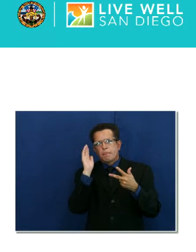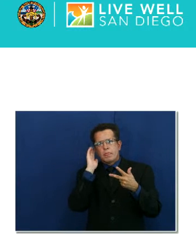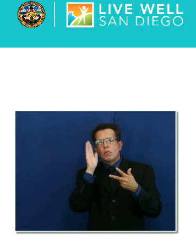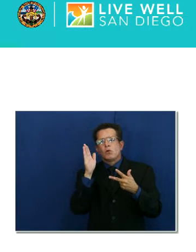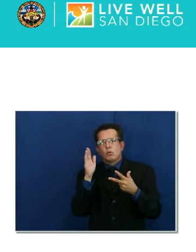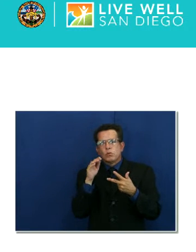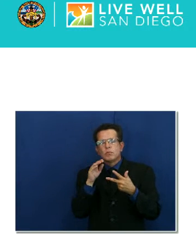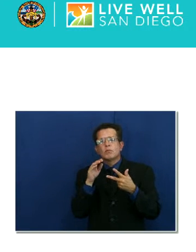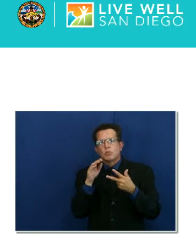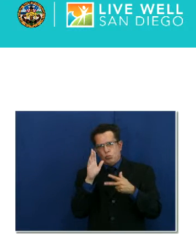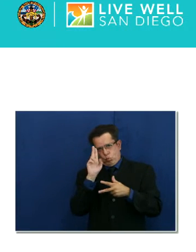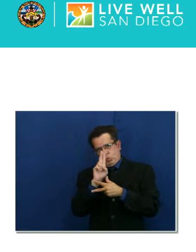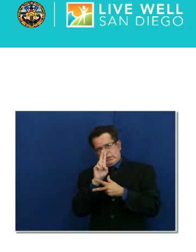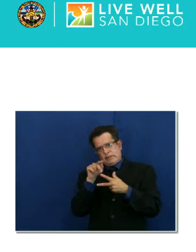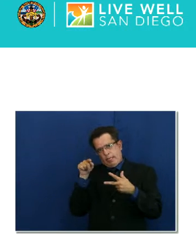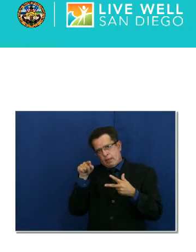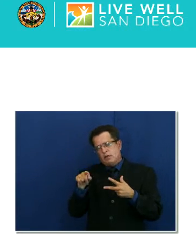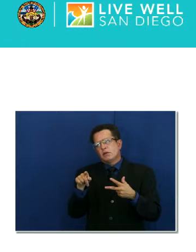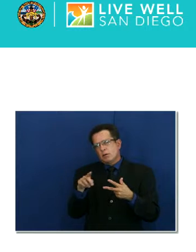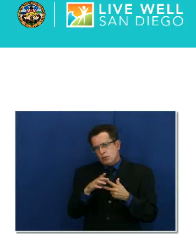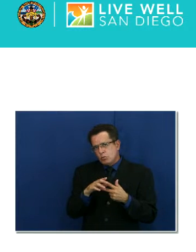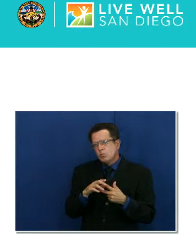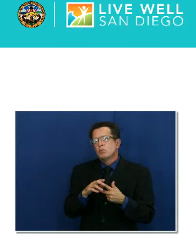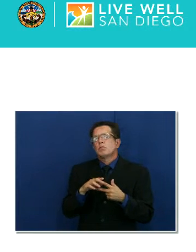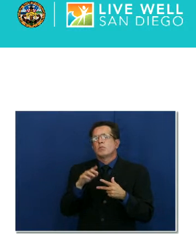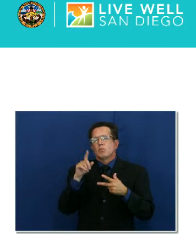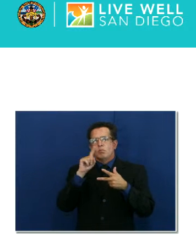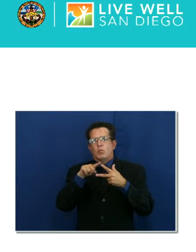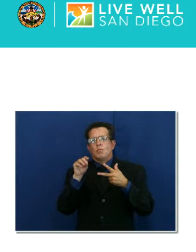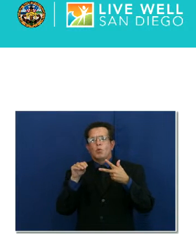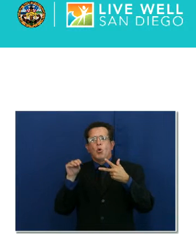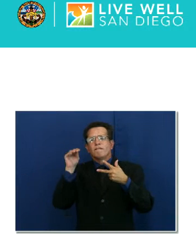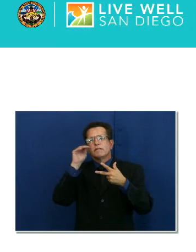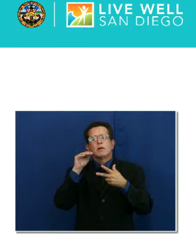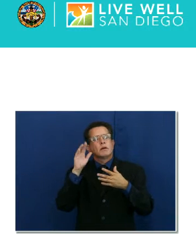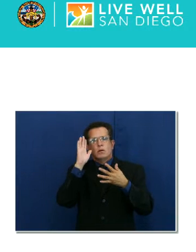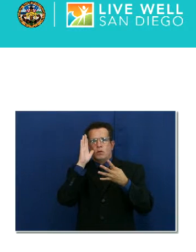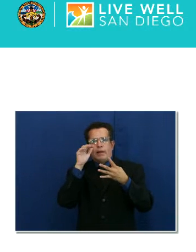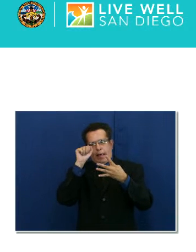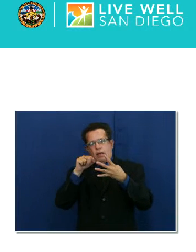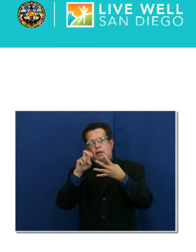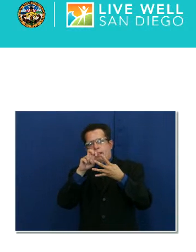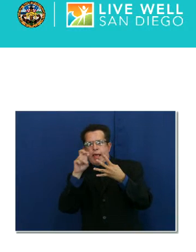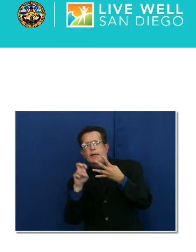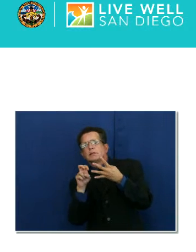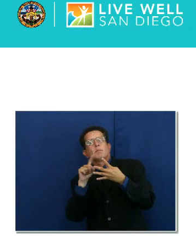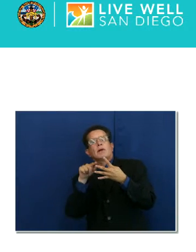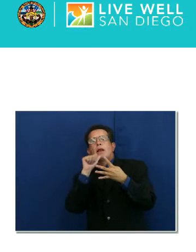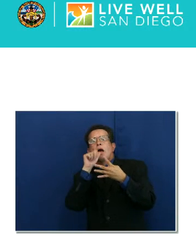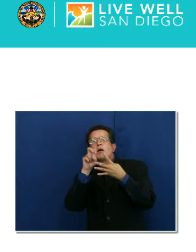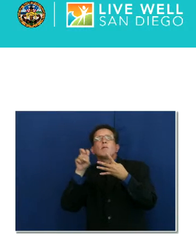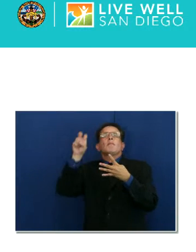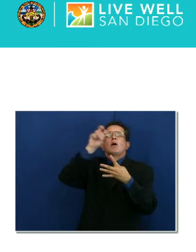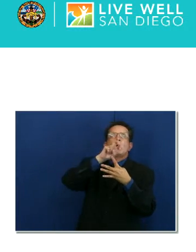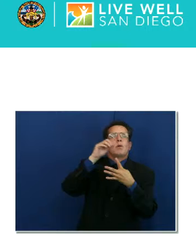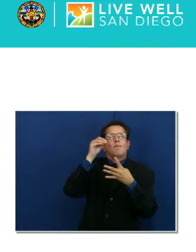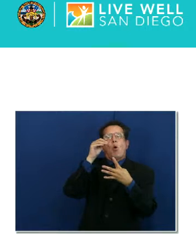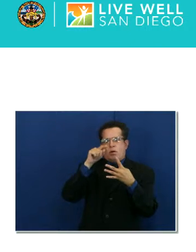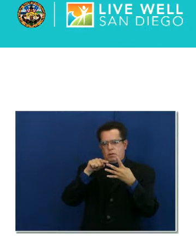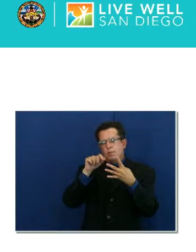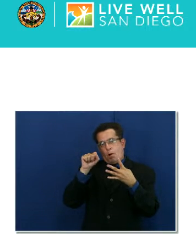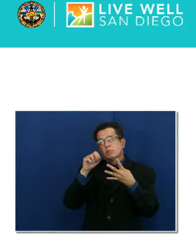not, however, be used to move us to a more restrictive tier. So that is the good news